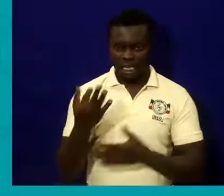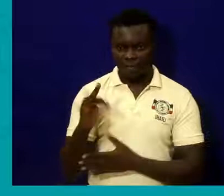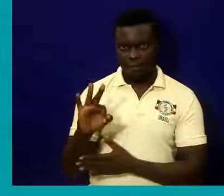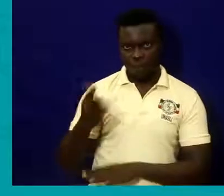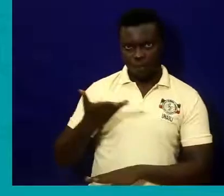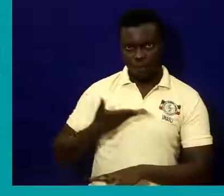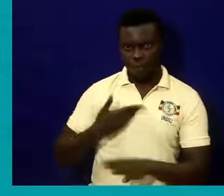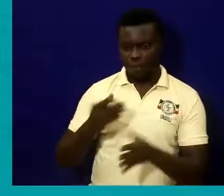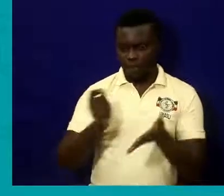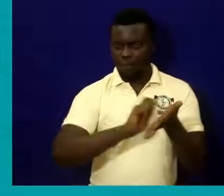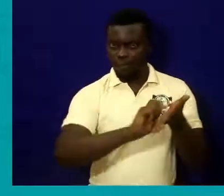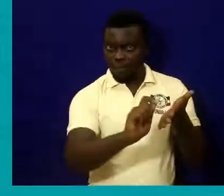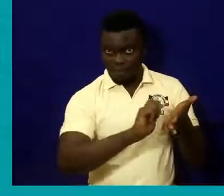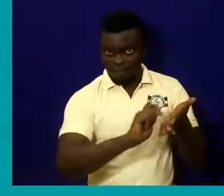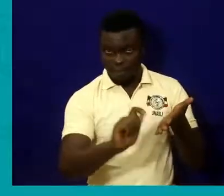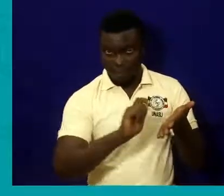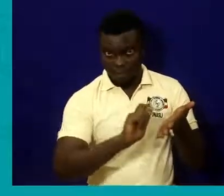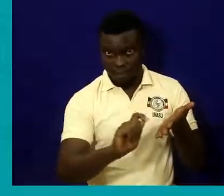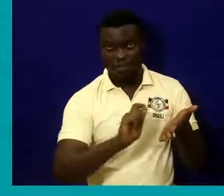if we have to write